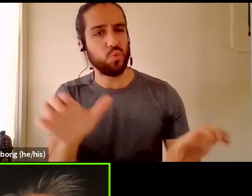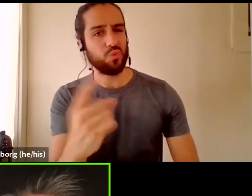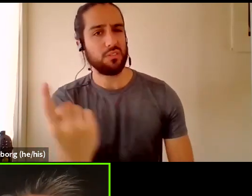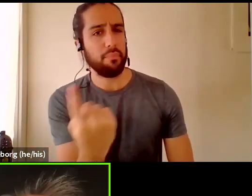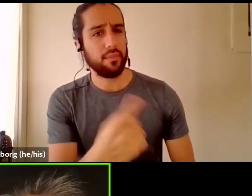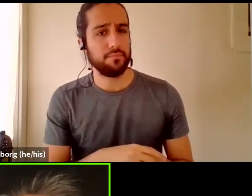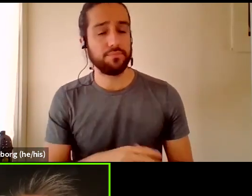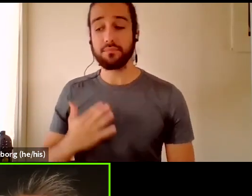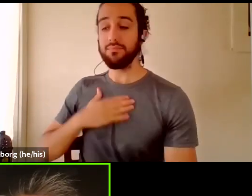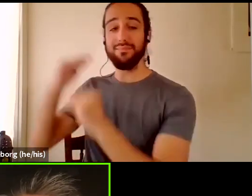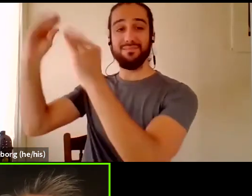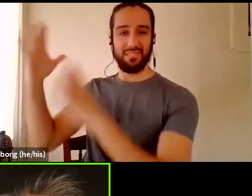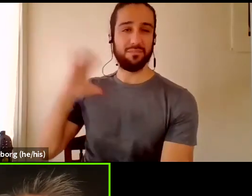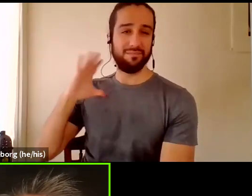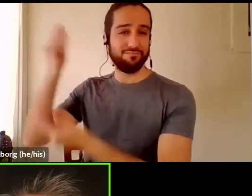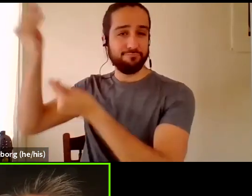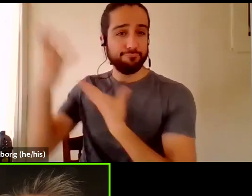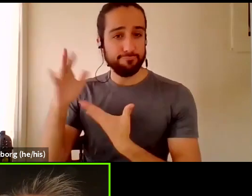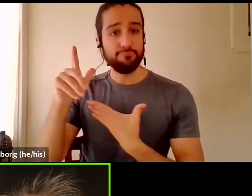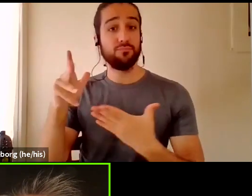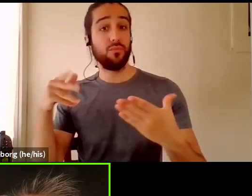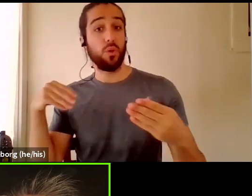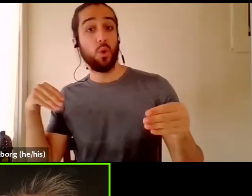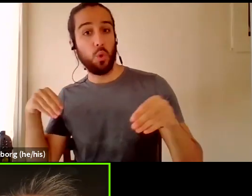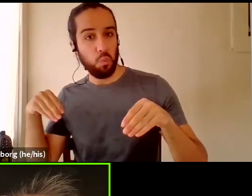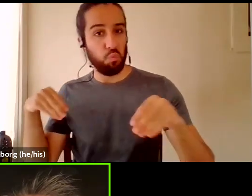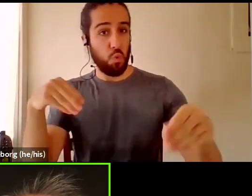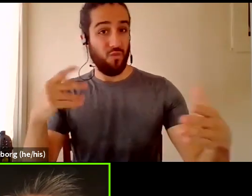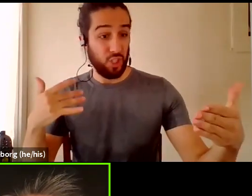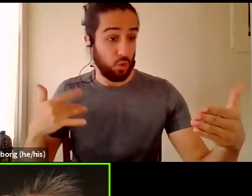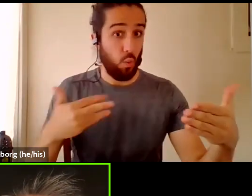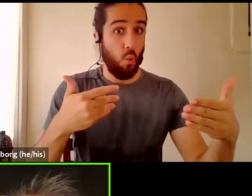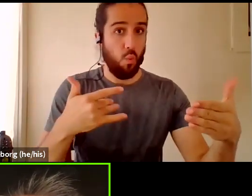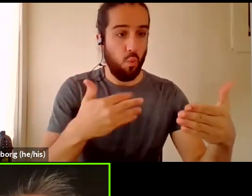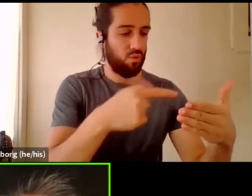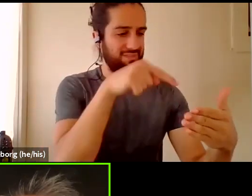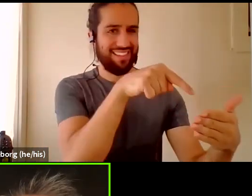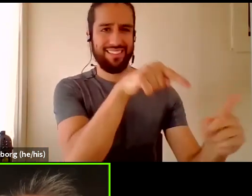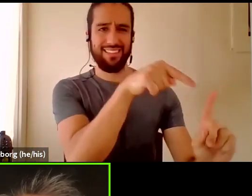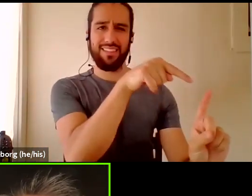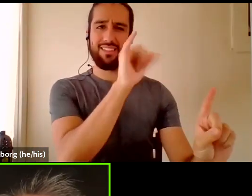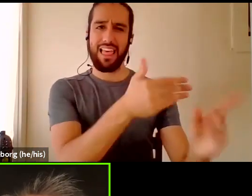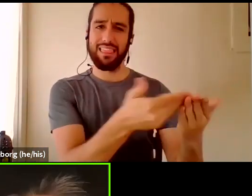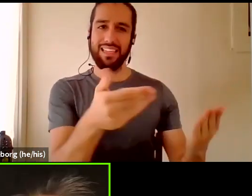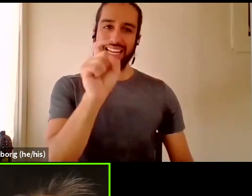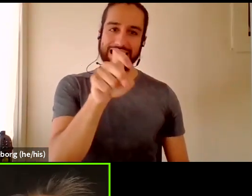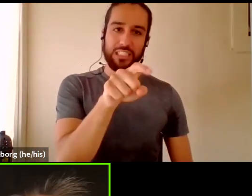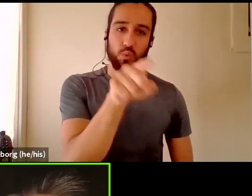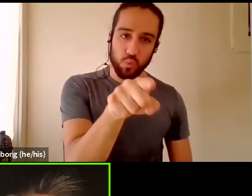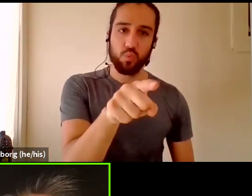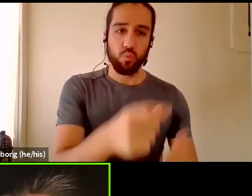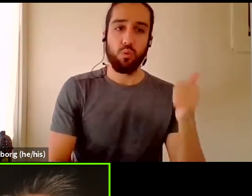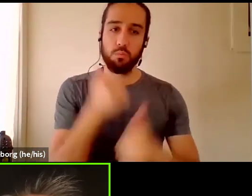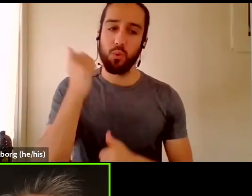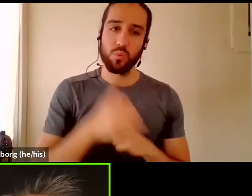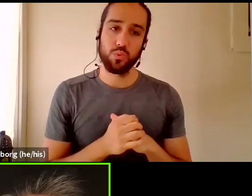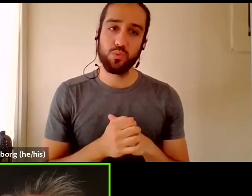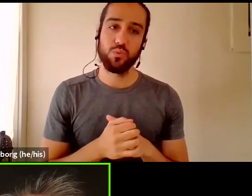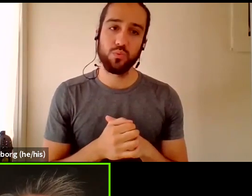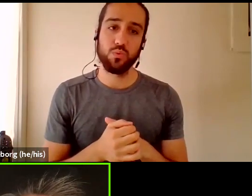us, move towards the thing that needs you the most. Move towards the thing that needs you the most. So I am